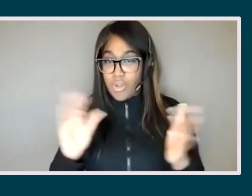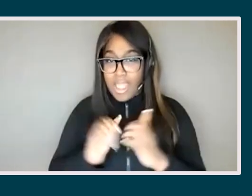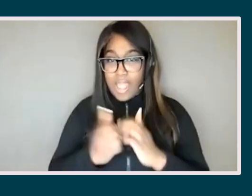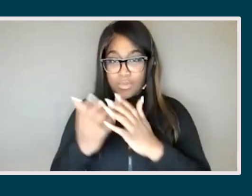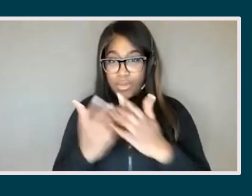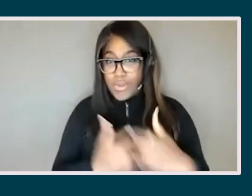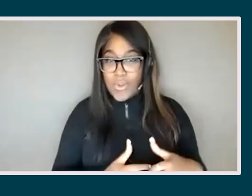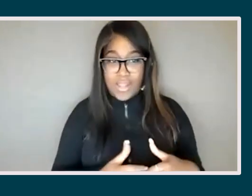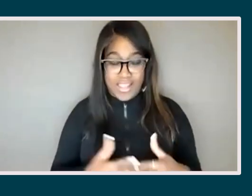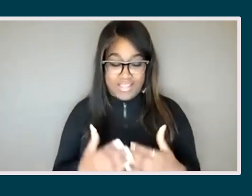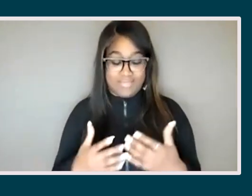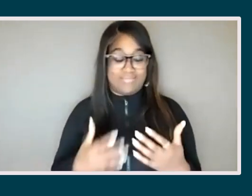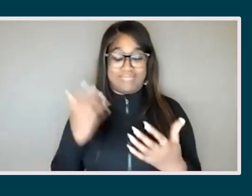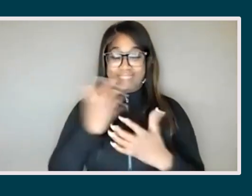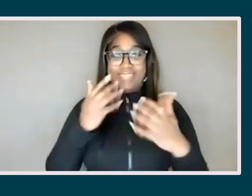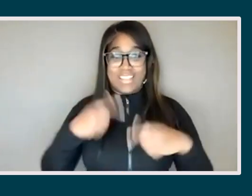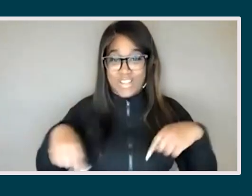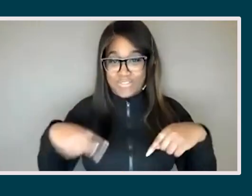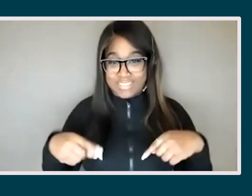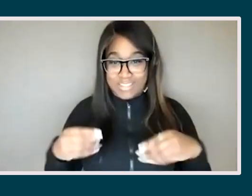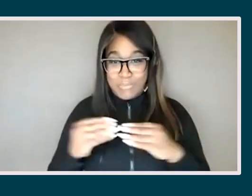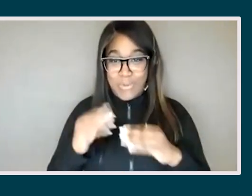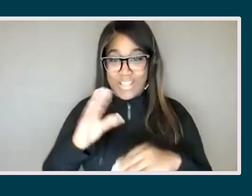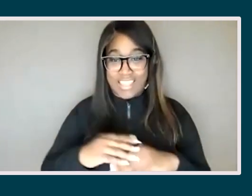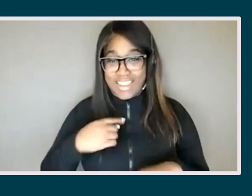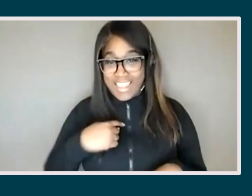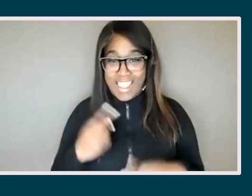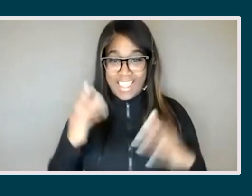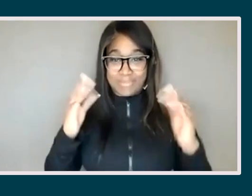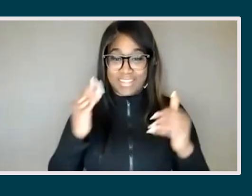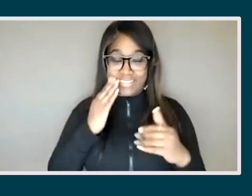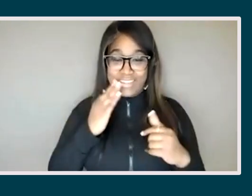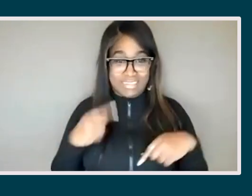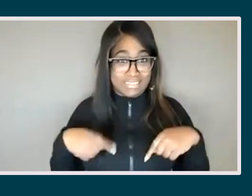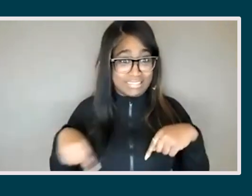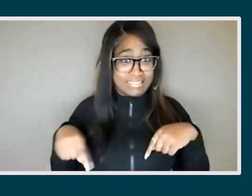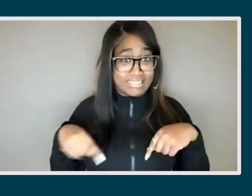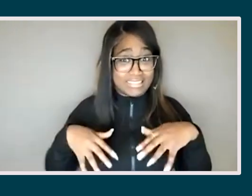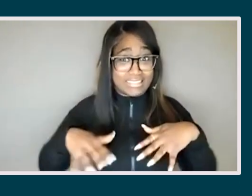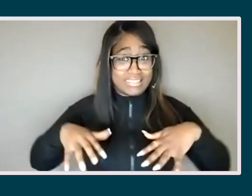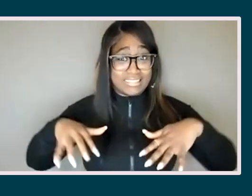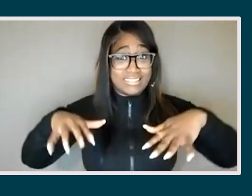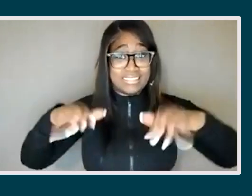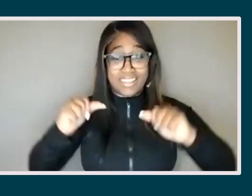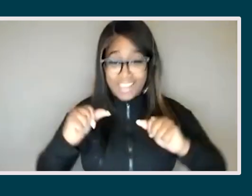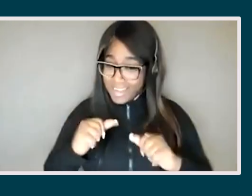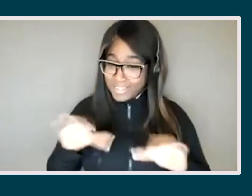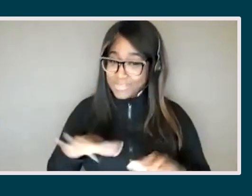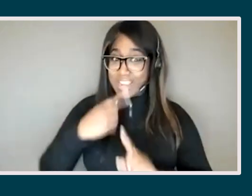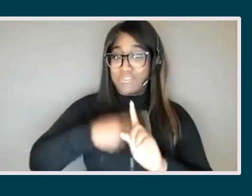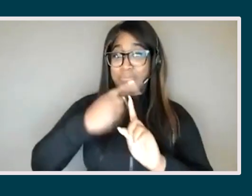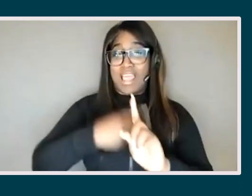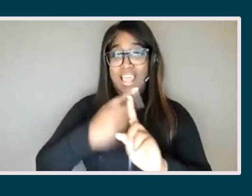was way more nervous than I expected. I was like shivering. I can't believe it. I do this every month. And I literally am